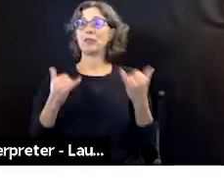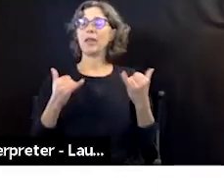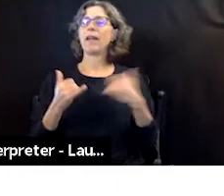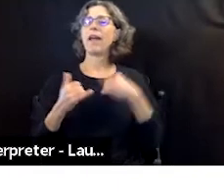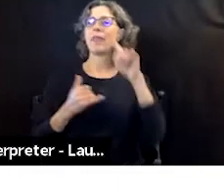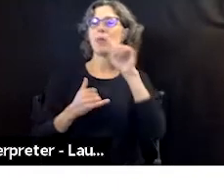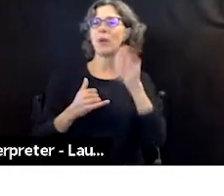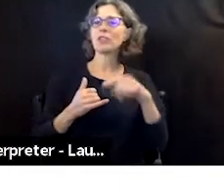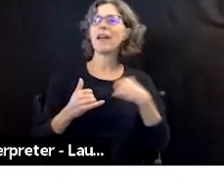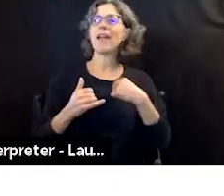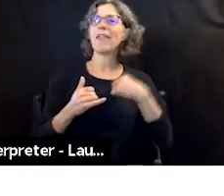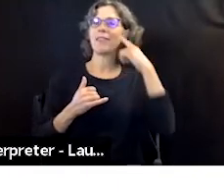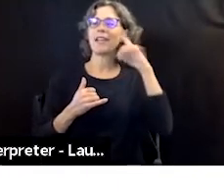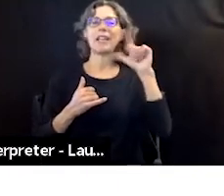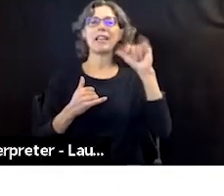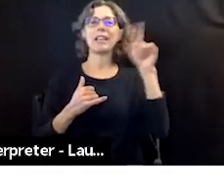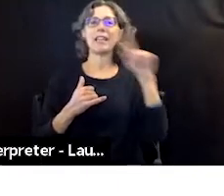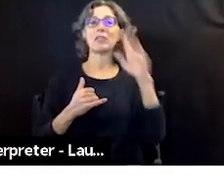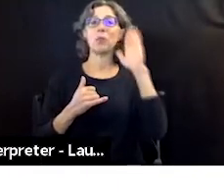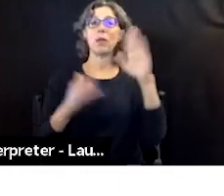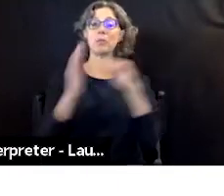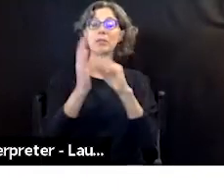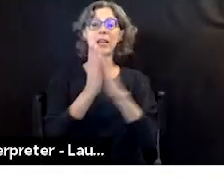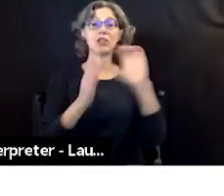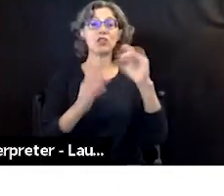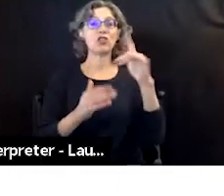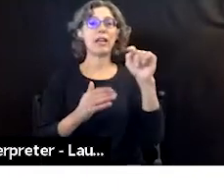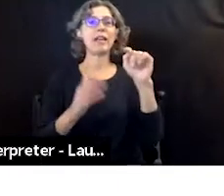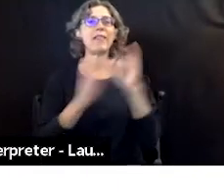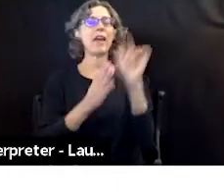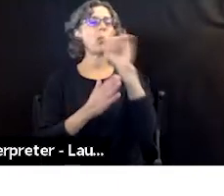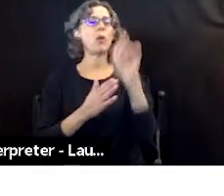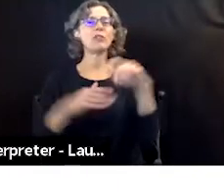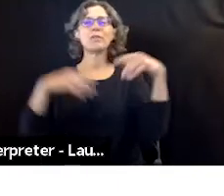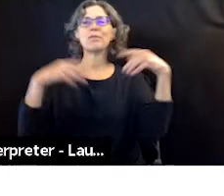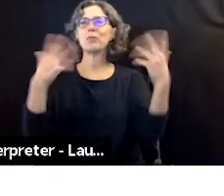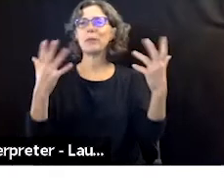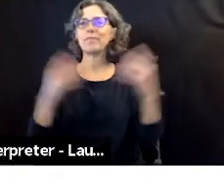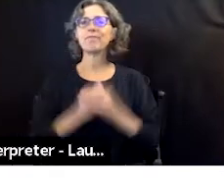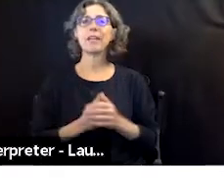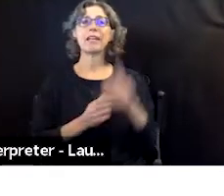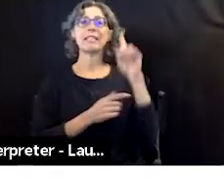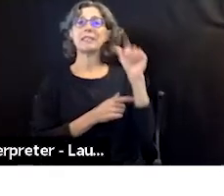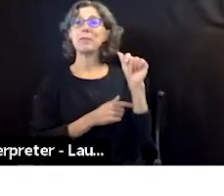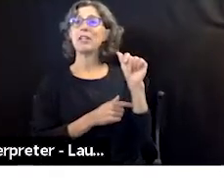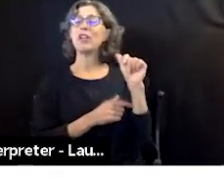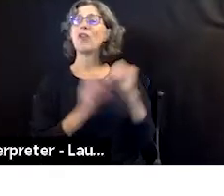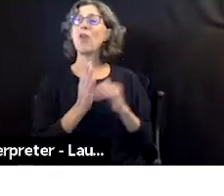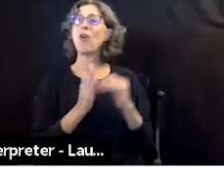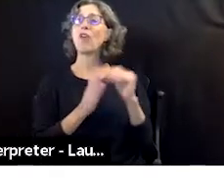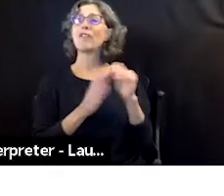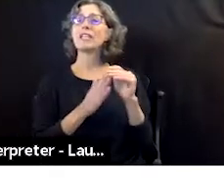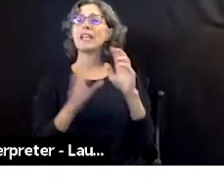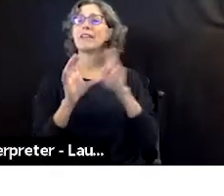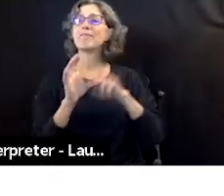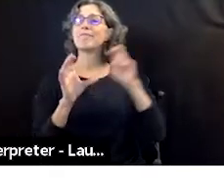Liz will put in chat, that we want you to reflect on is, Disability is often excluded